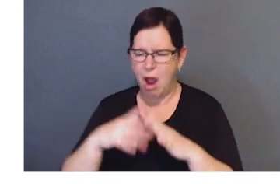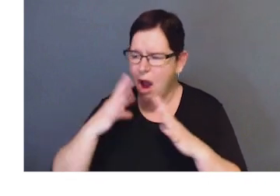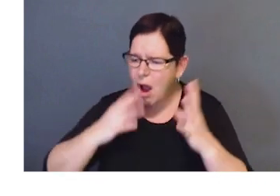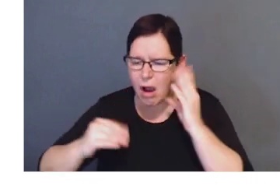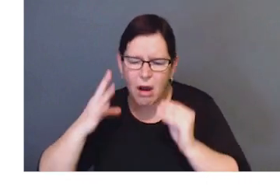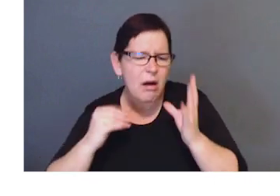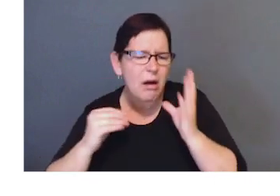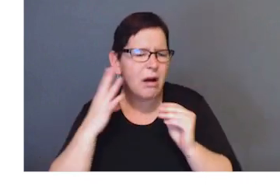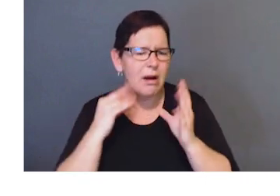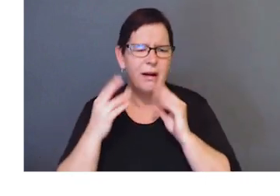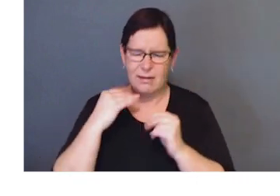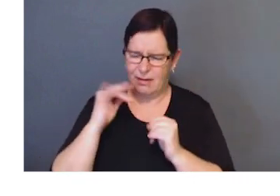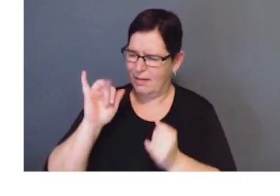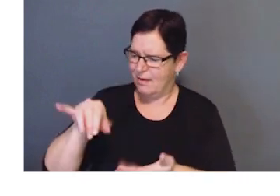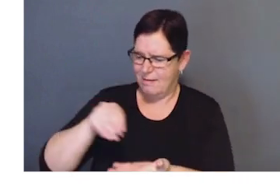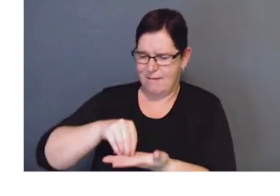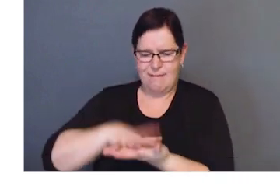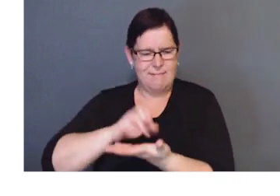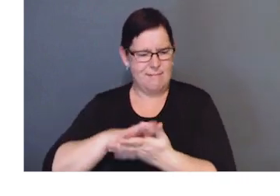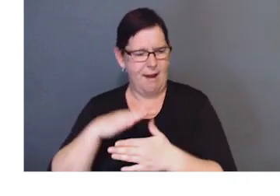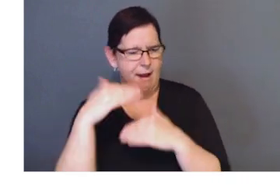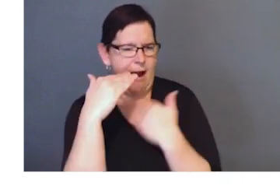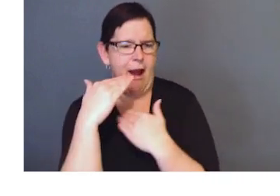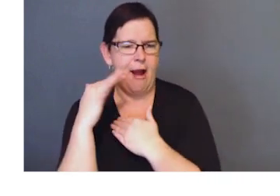a particular category of impairment.